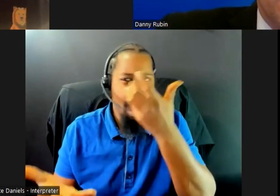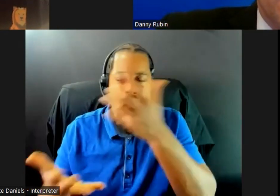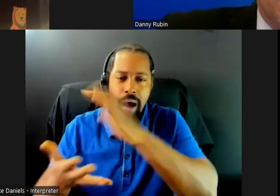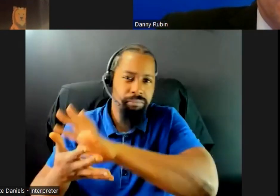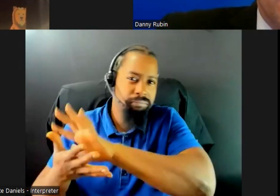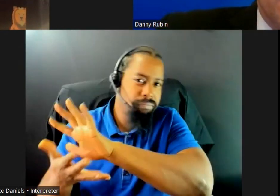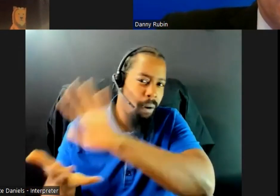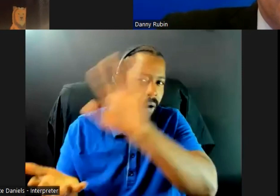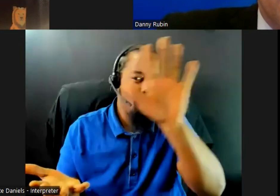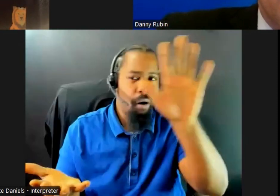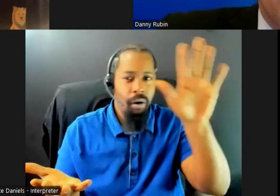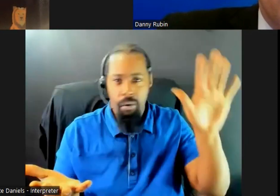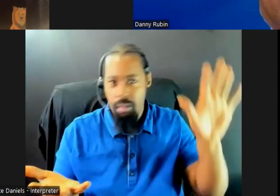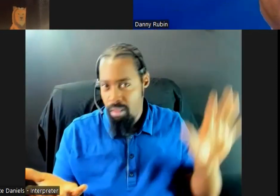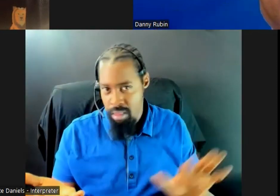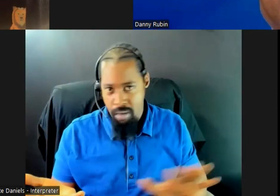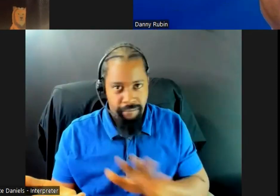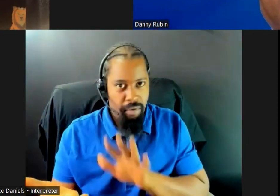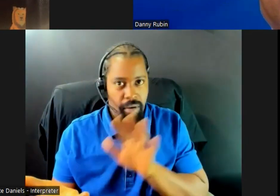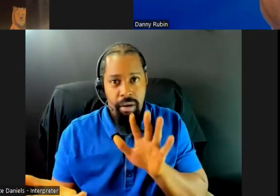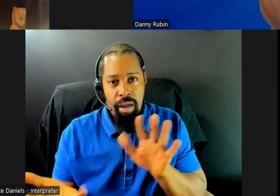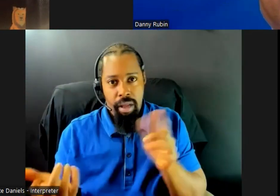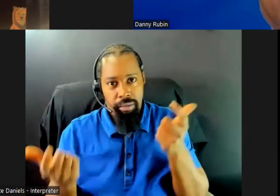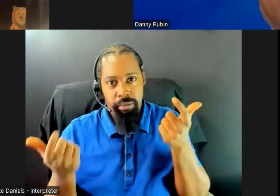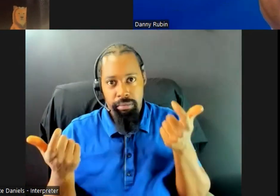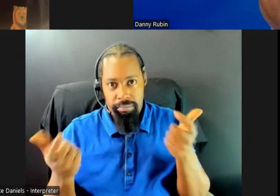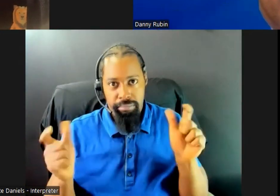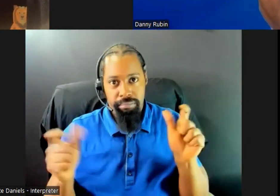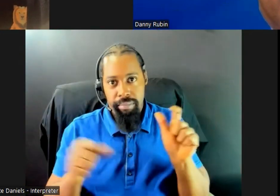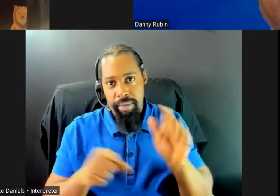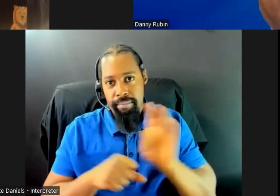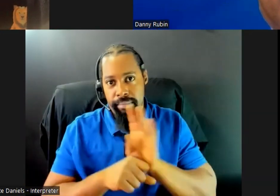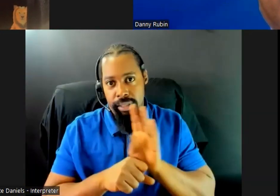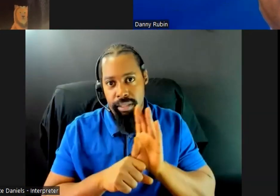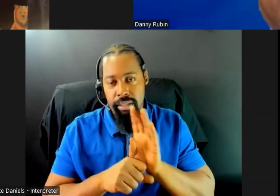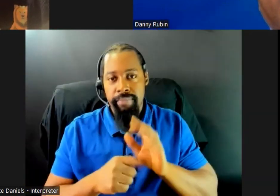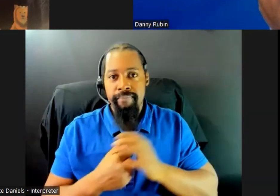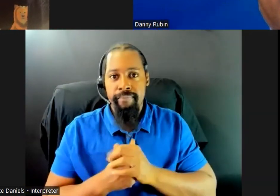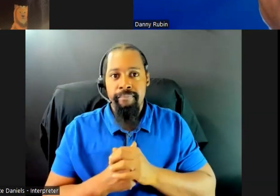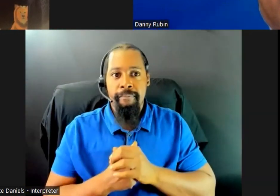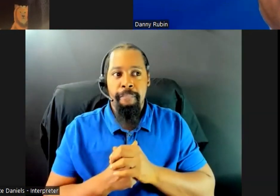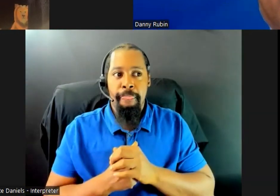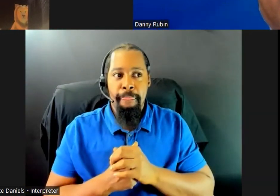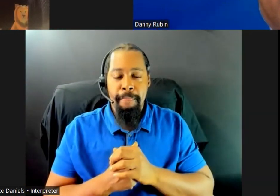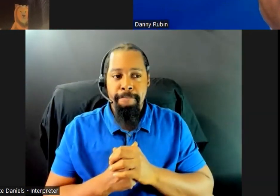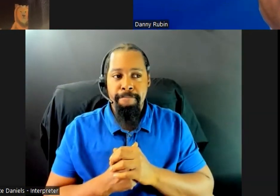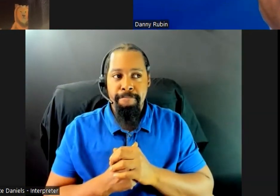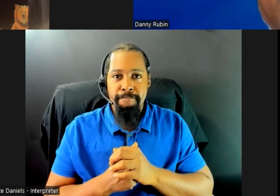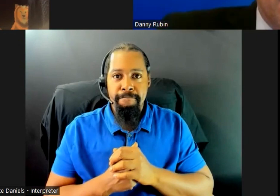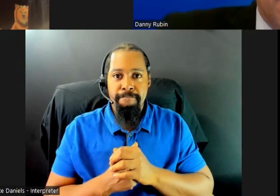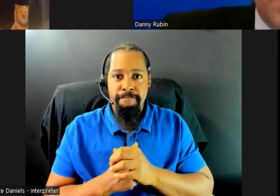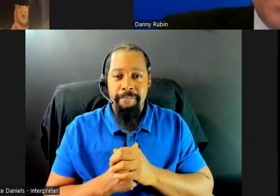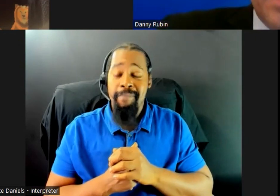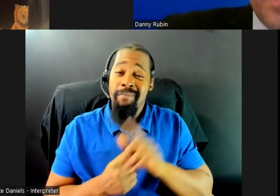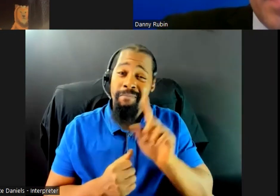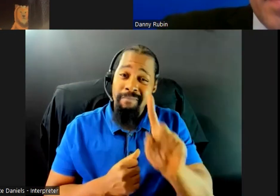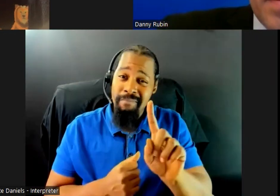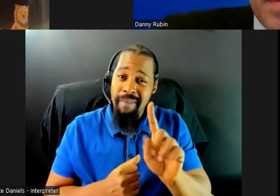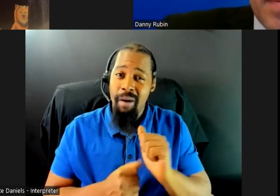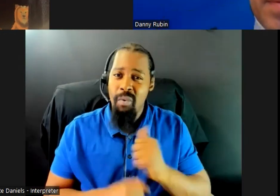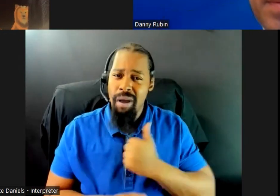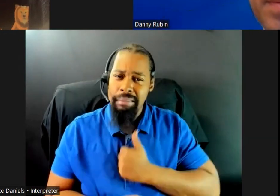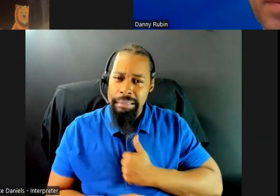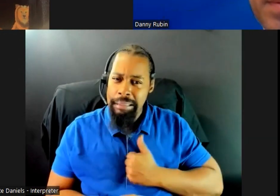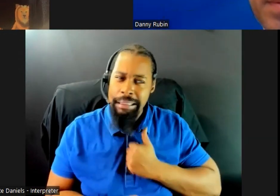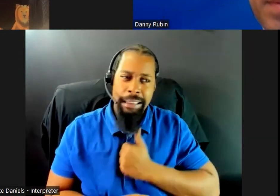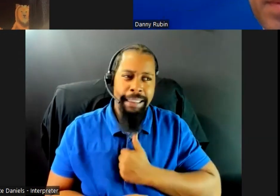it's a very, very big industry today. My only regret is that there's